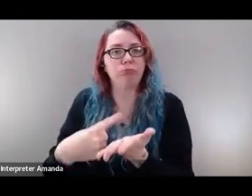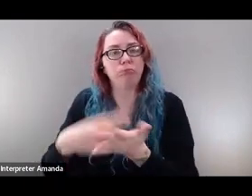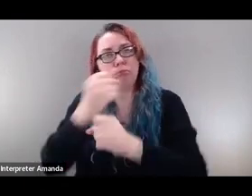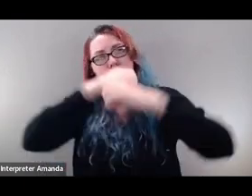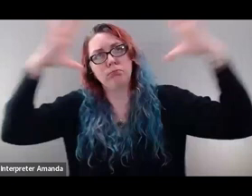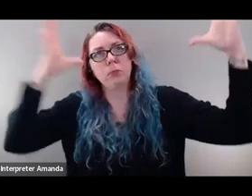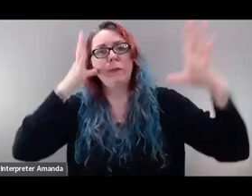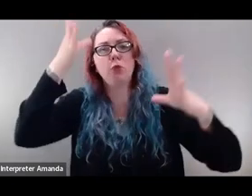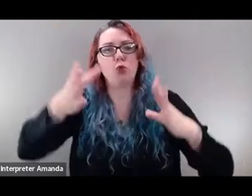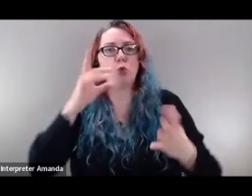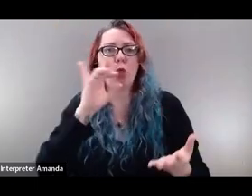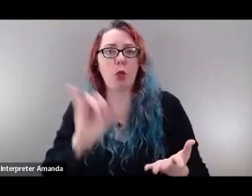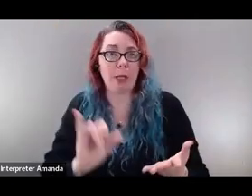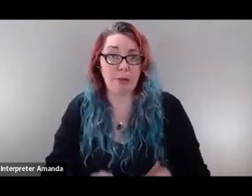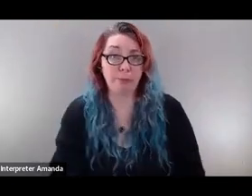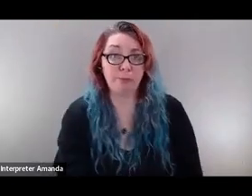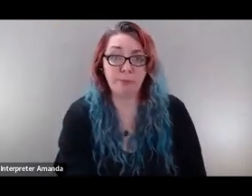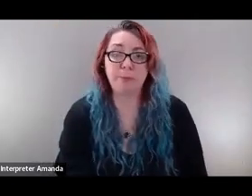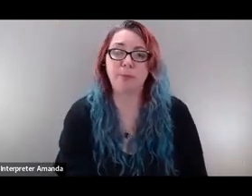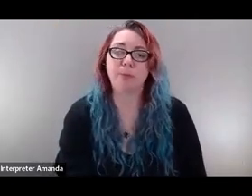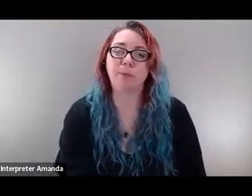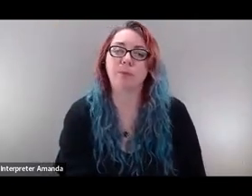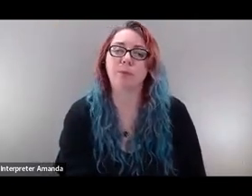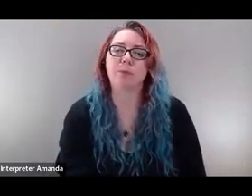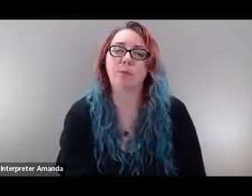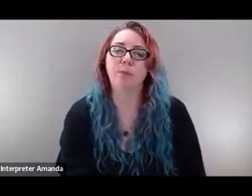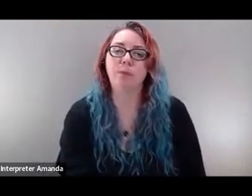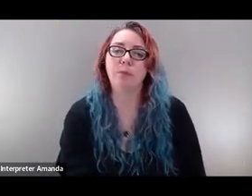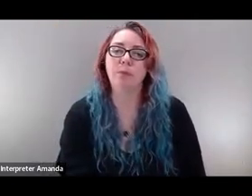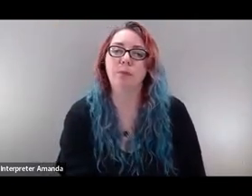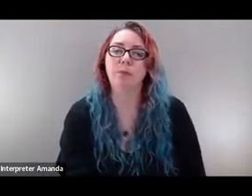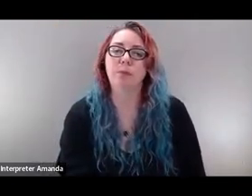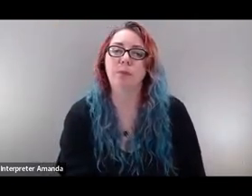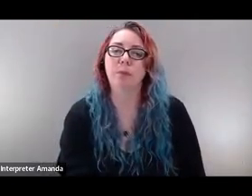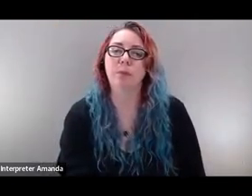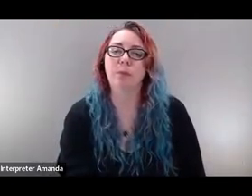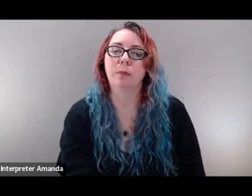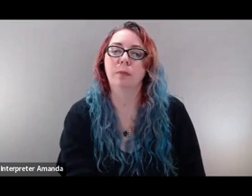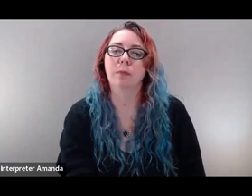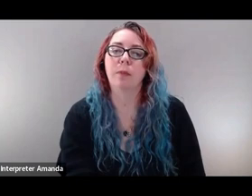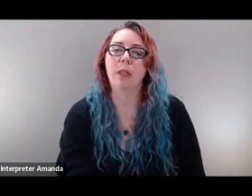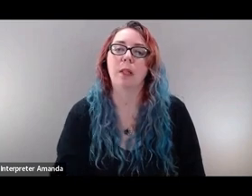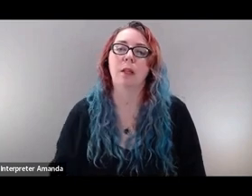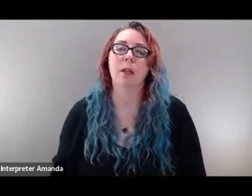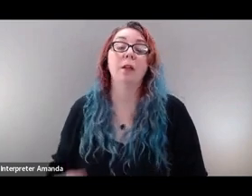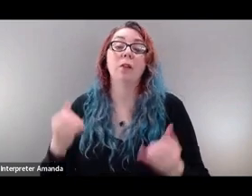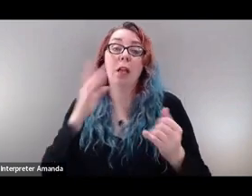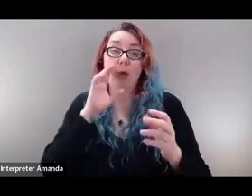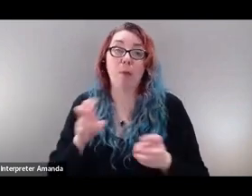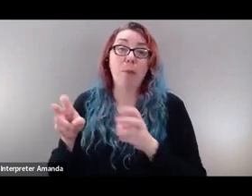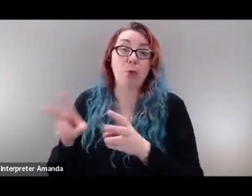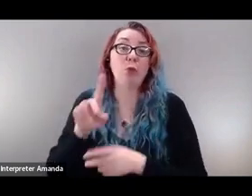So we'll start this conversation again with a question for our audience on Zoom. It will now take the form of a